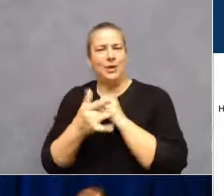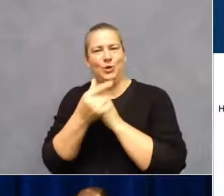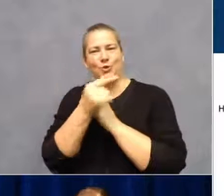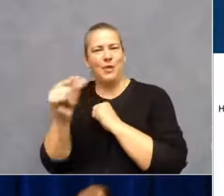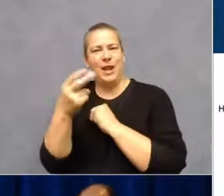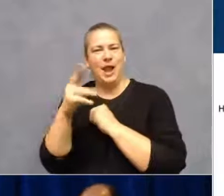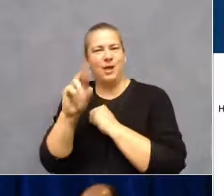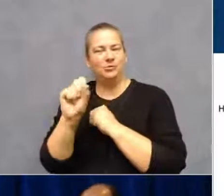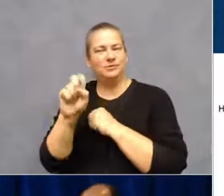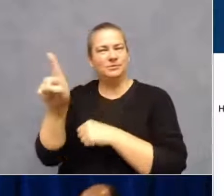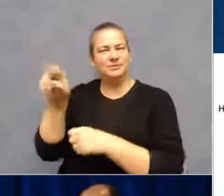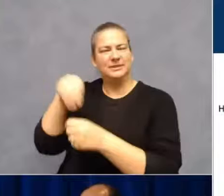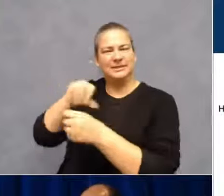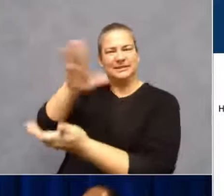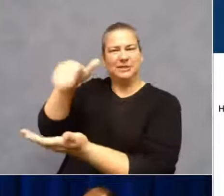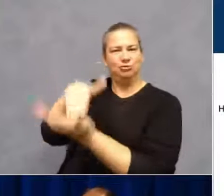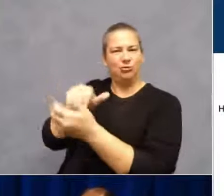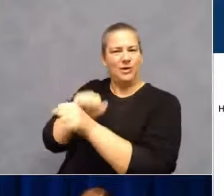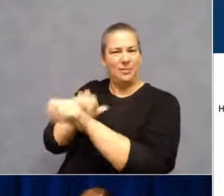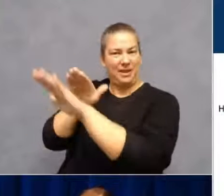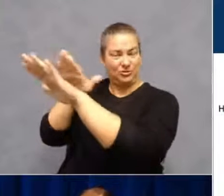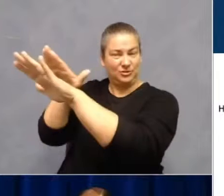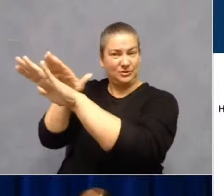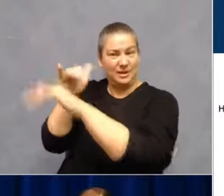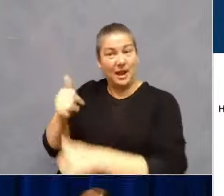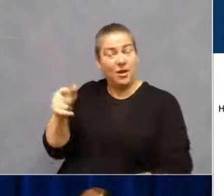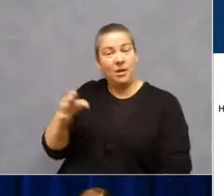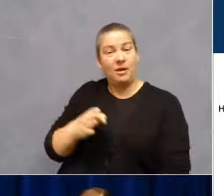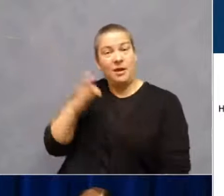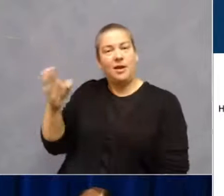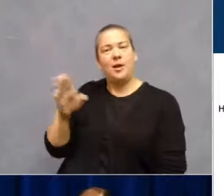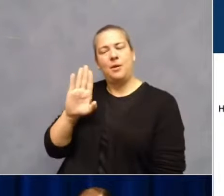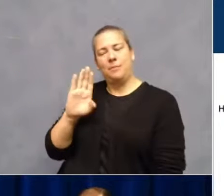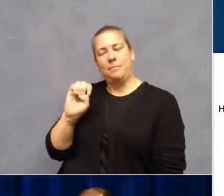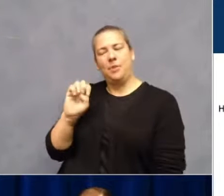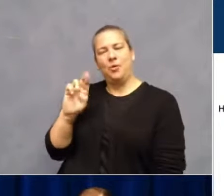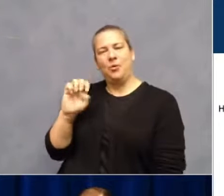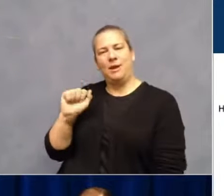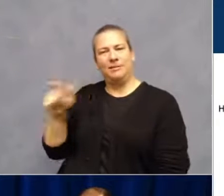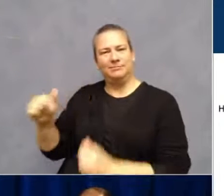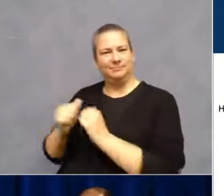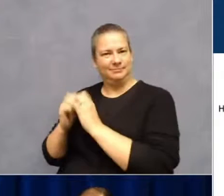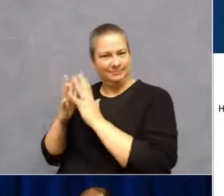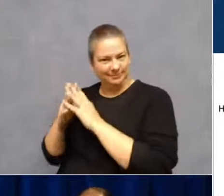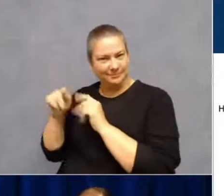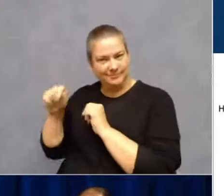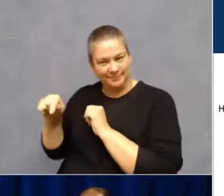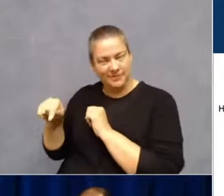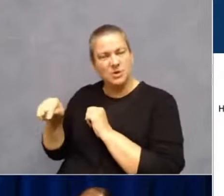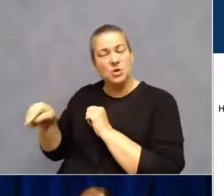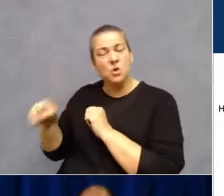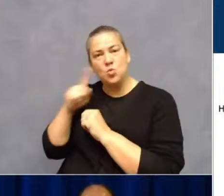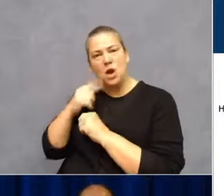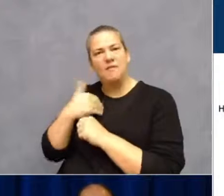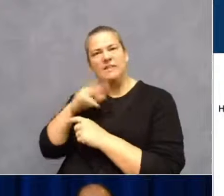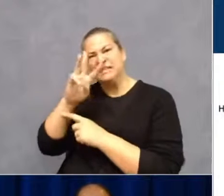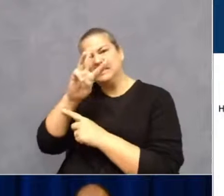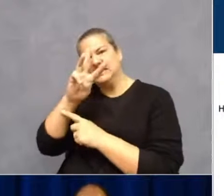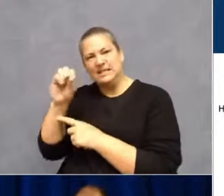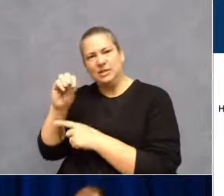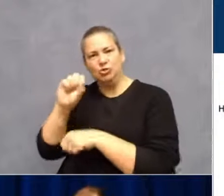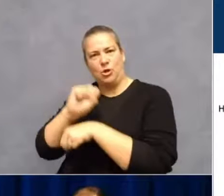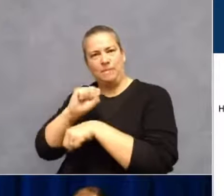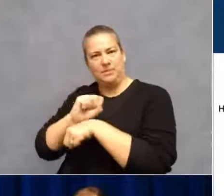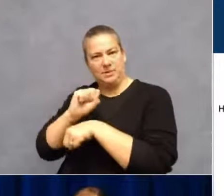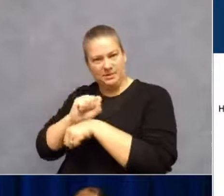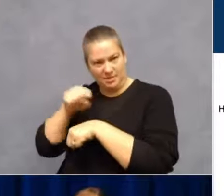Appalachia, this time in Beshear. The project stands to create 60 full-time jobs for the people of